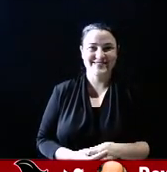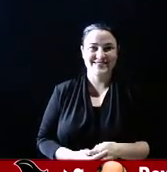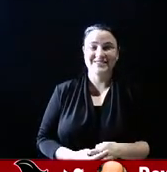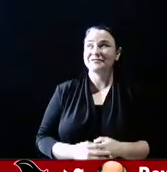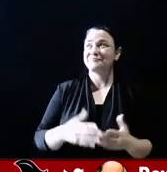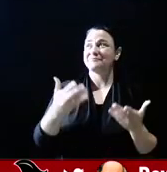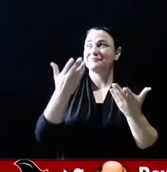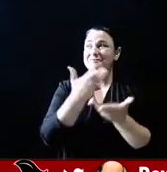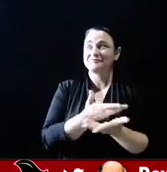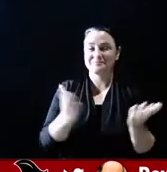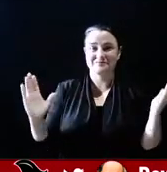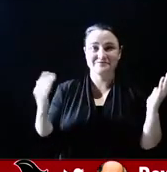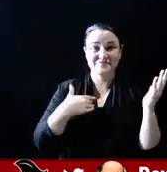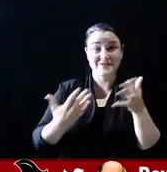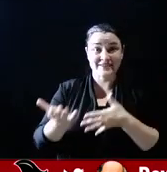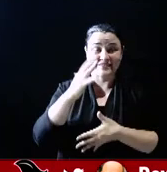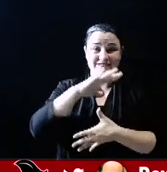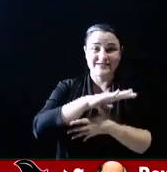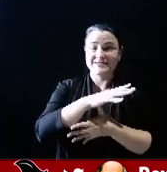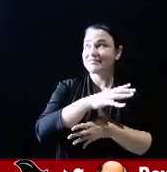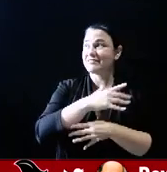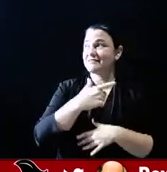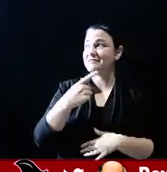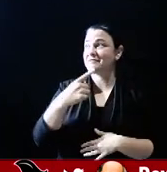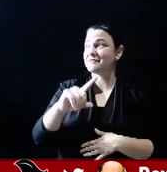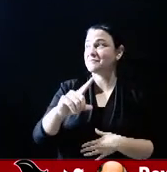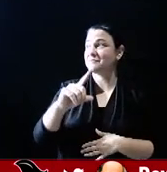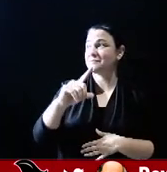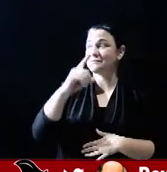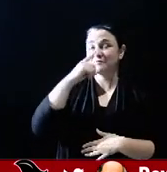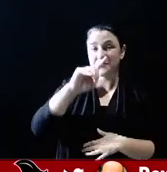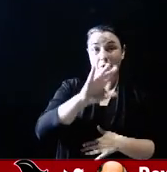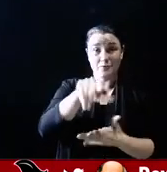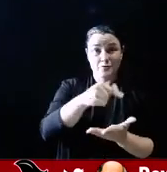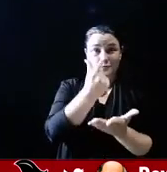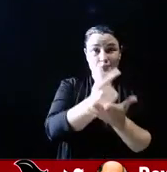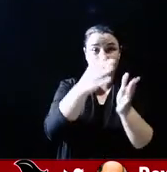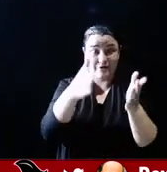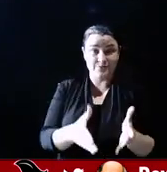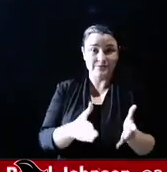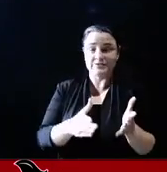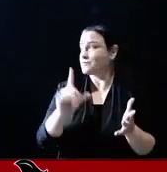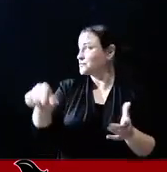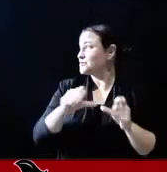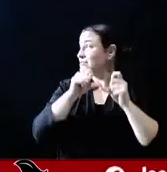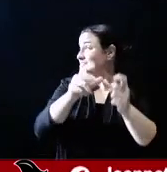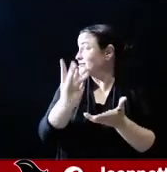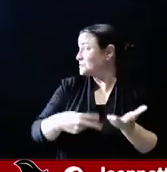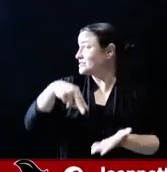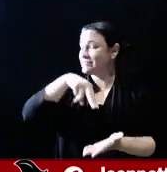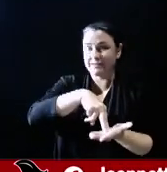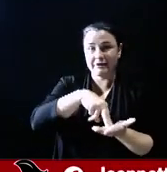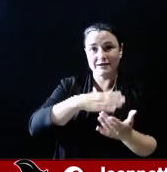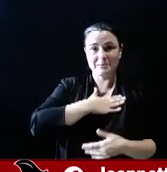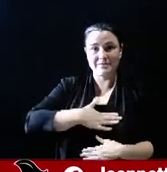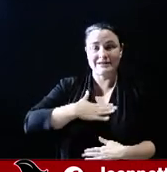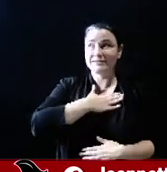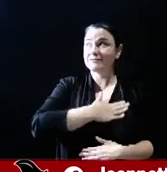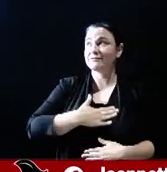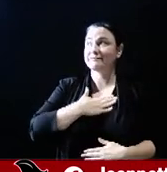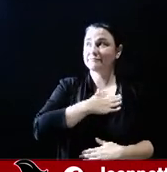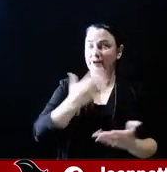audience members, if you would remain standing, please. Graduates, at this time, I need you to stand up, please. Graduates,